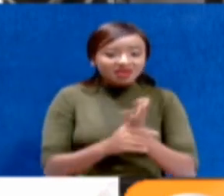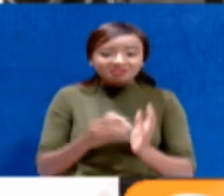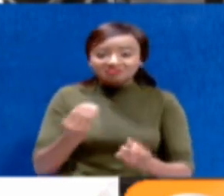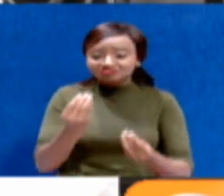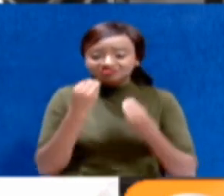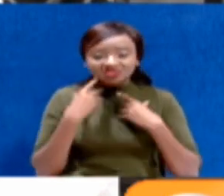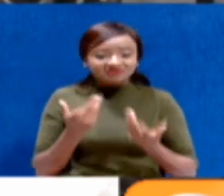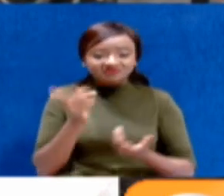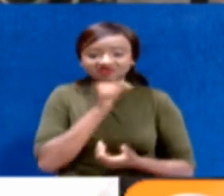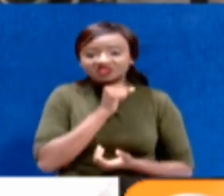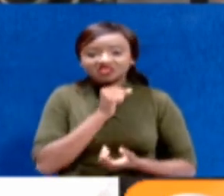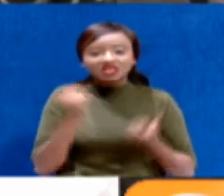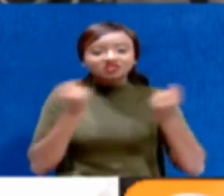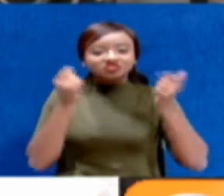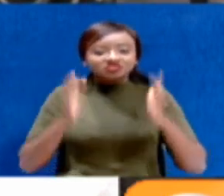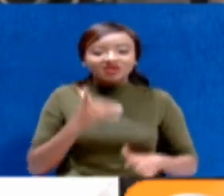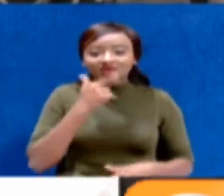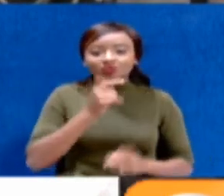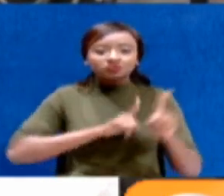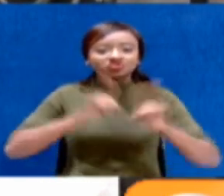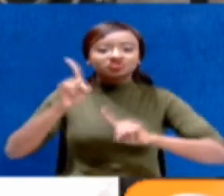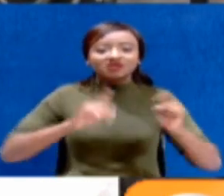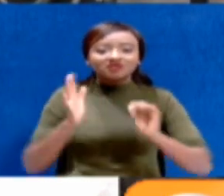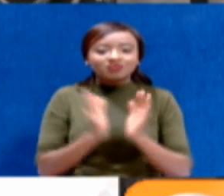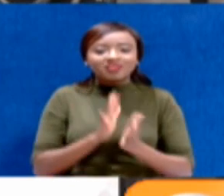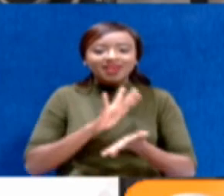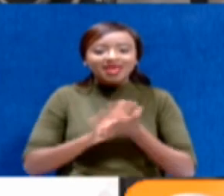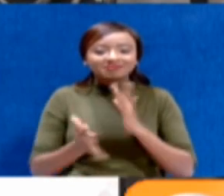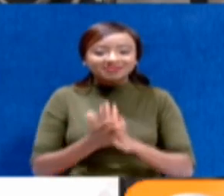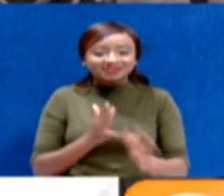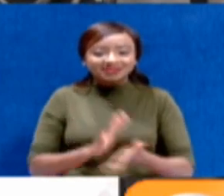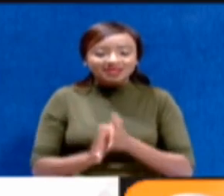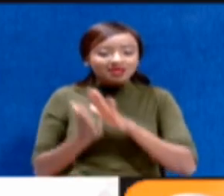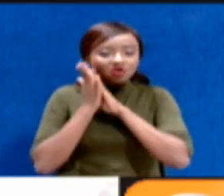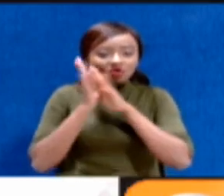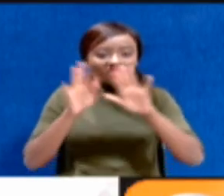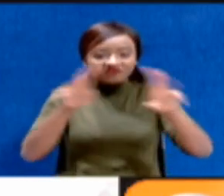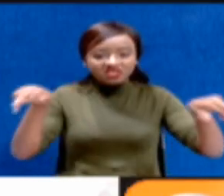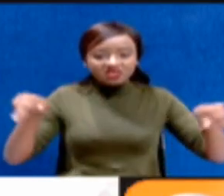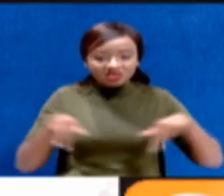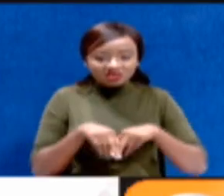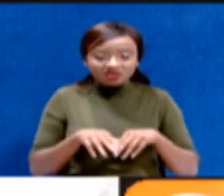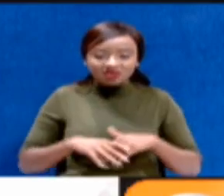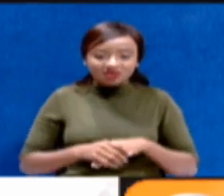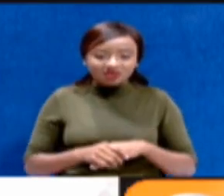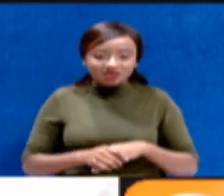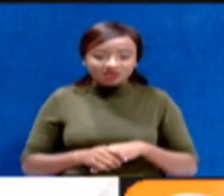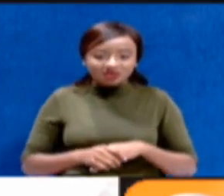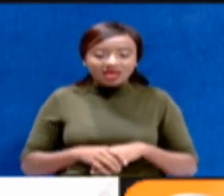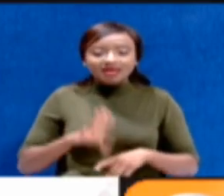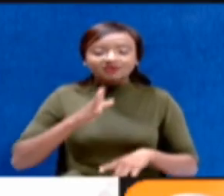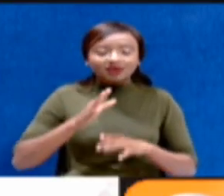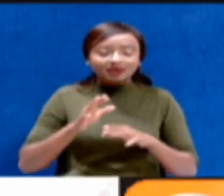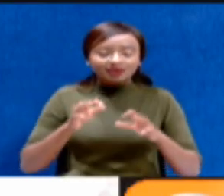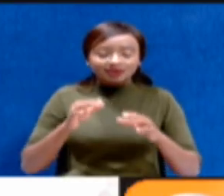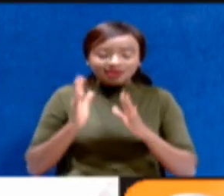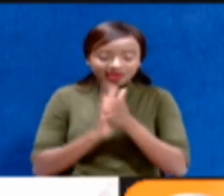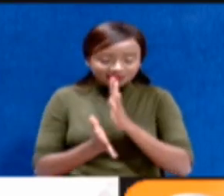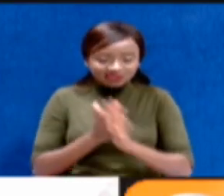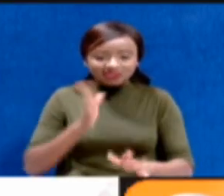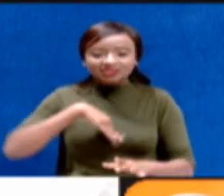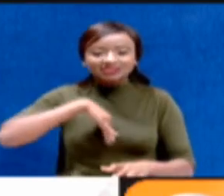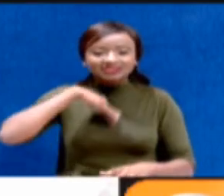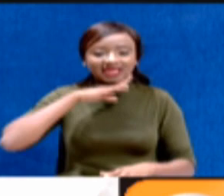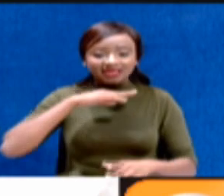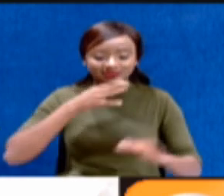nikineniwa jina. The driver who traveled with an empty coffin. What started for him as a journey from Nairobi to